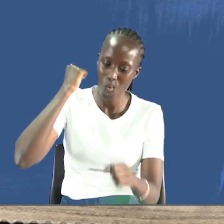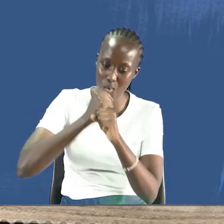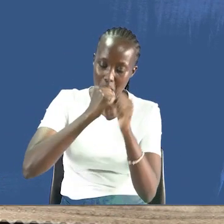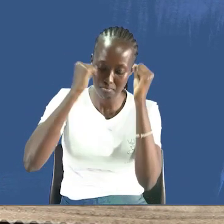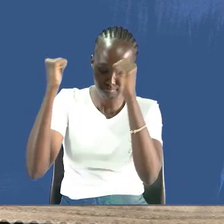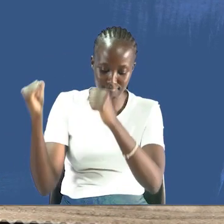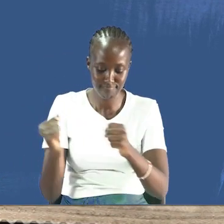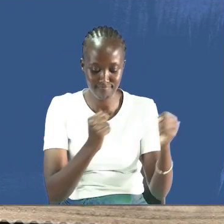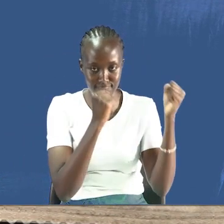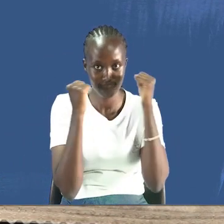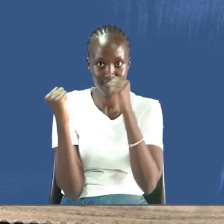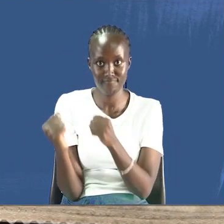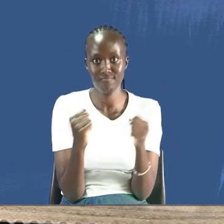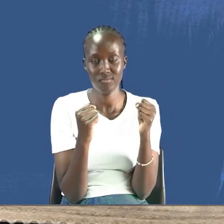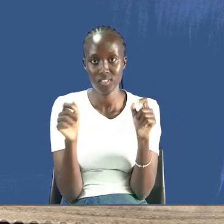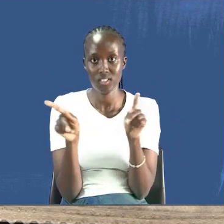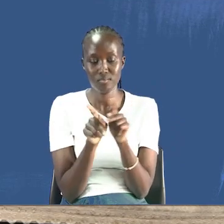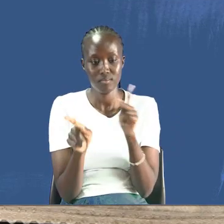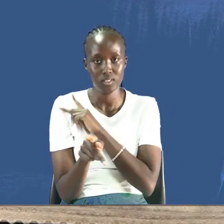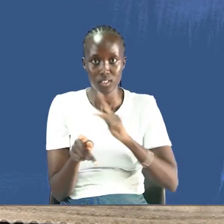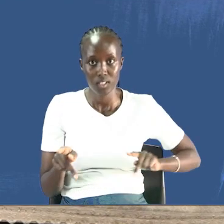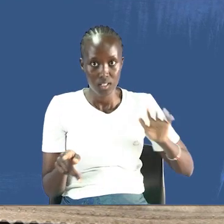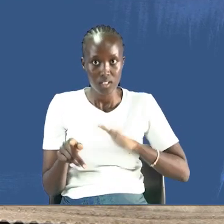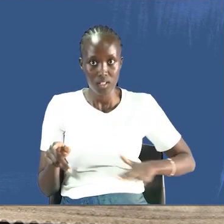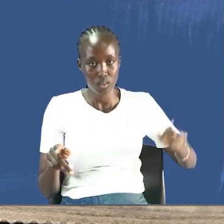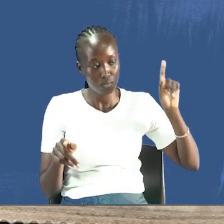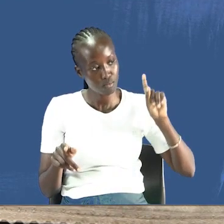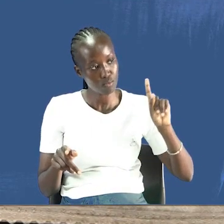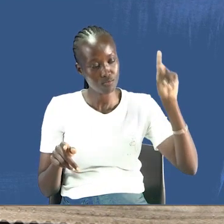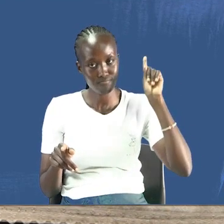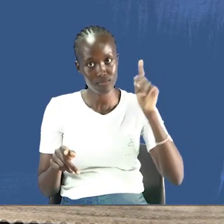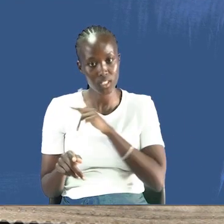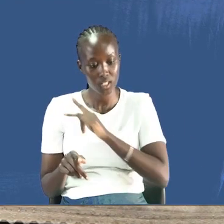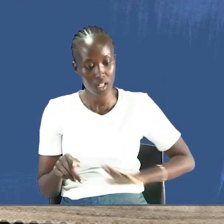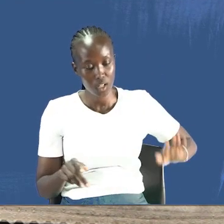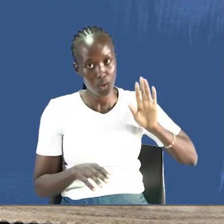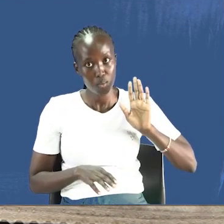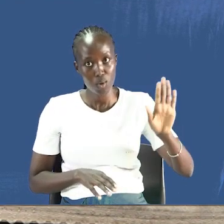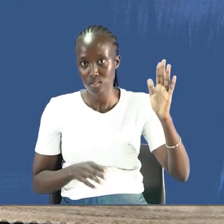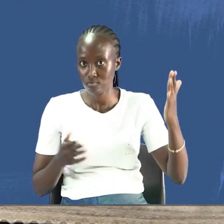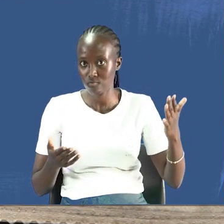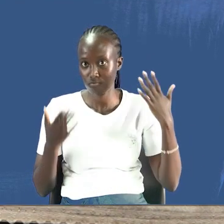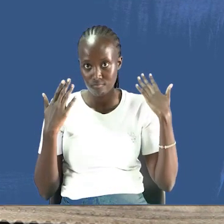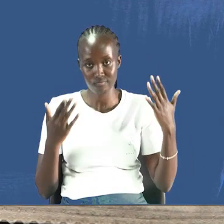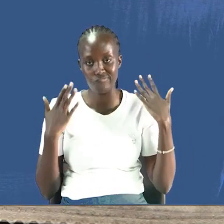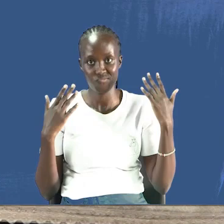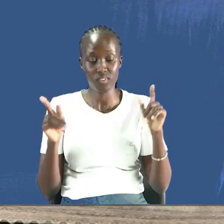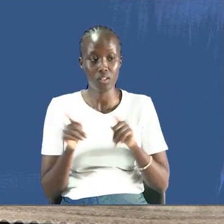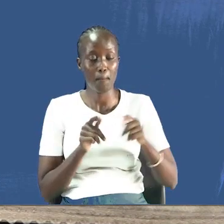the glorious splendor of your kingdom. Your kingdom is everlasting kingdom, and